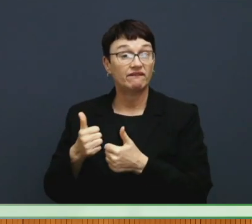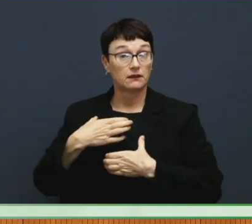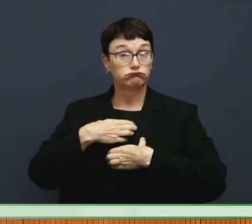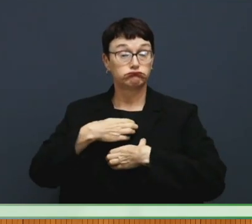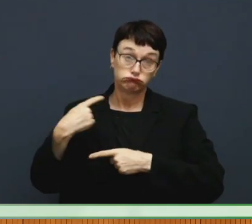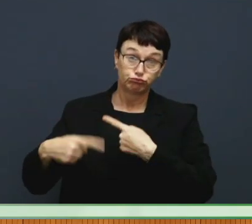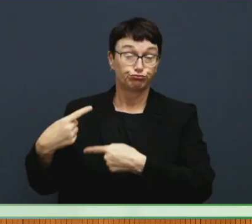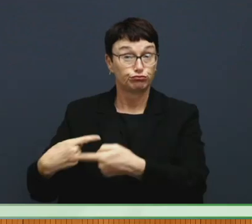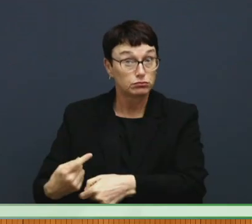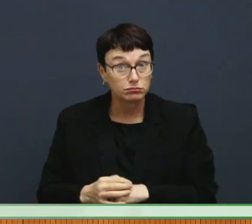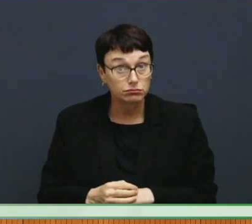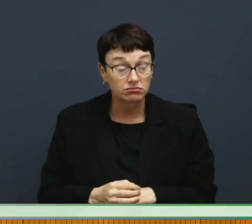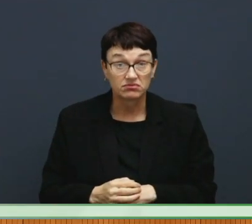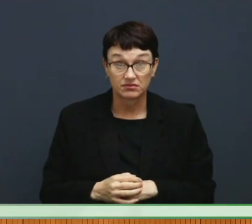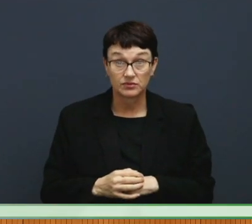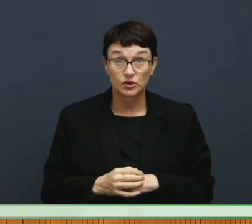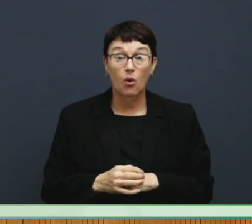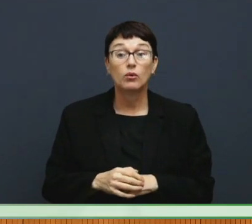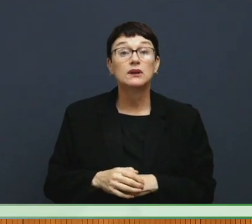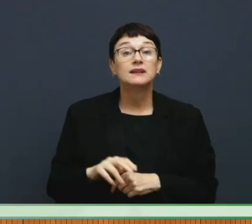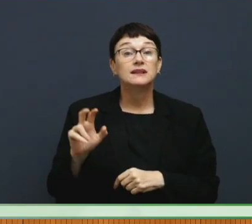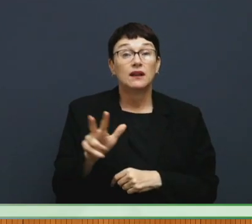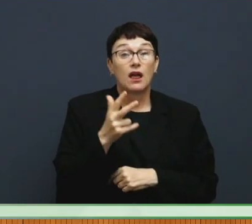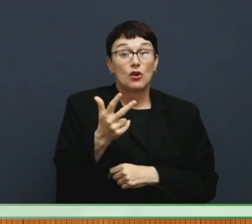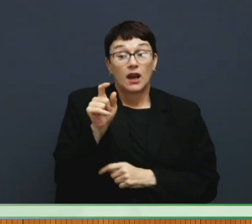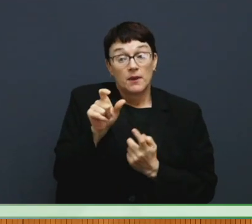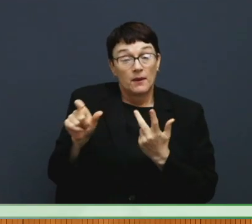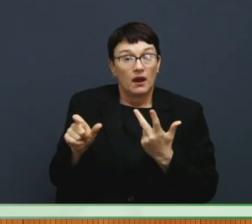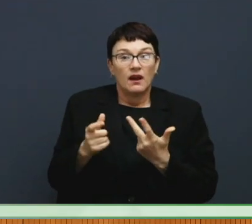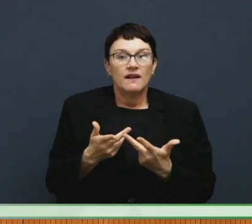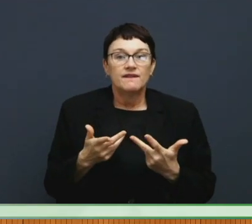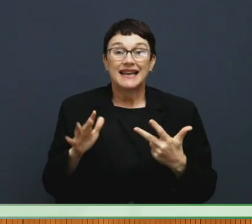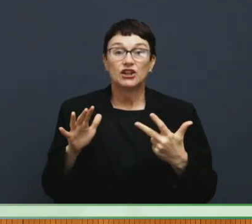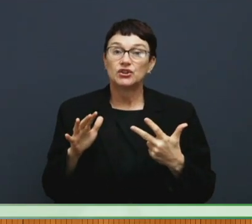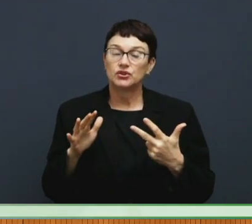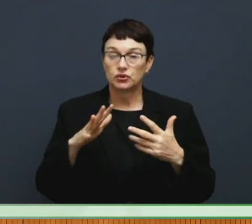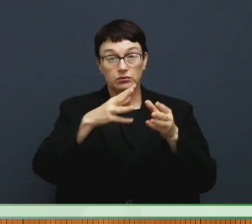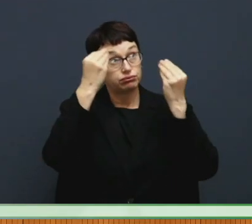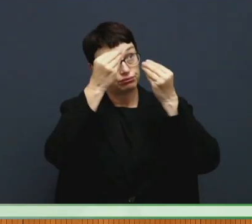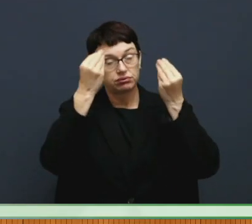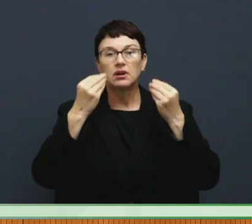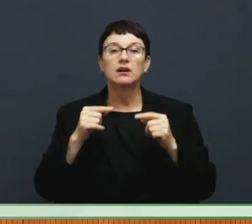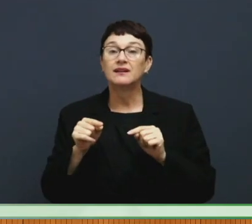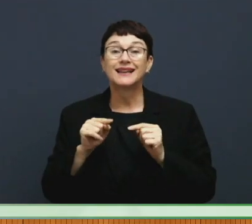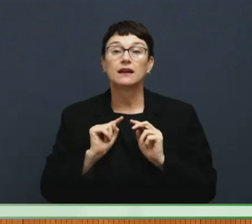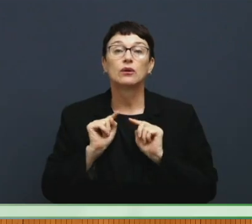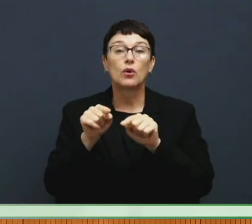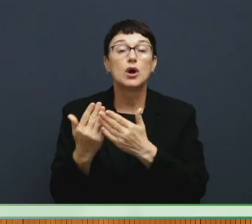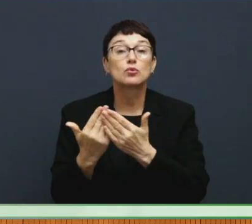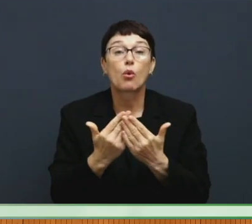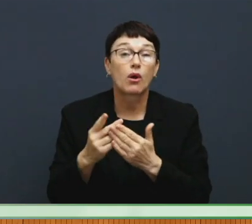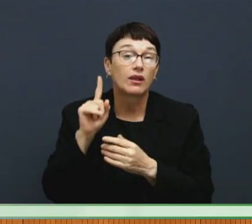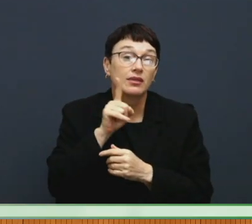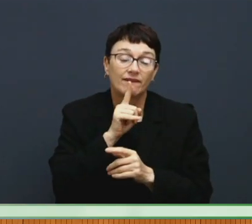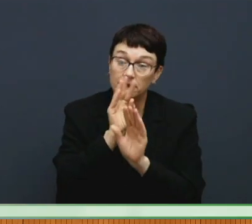also, 3 of the graduates also train school-going deaf youth to code. And this is amazing because it offers